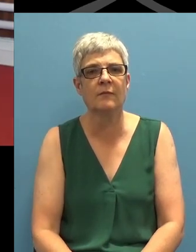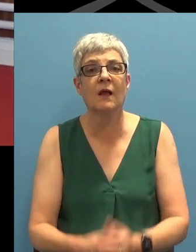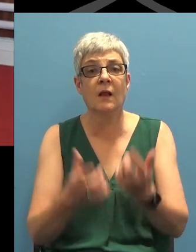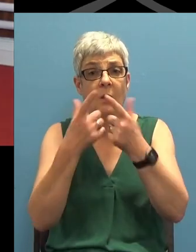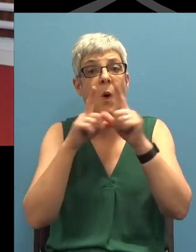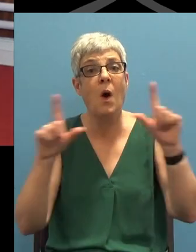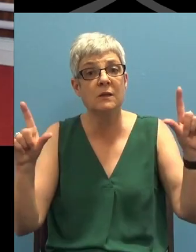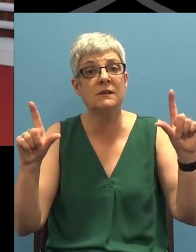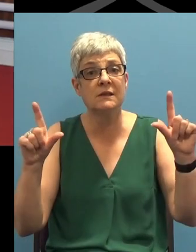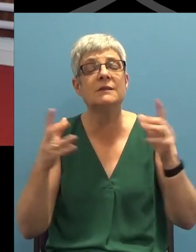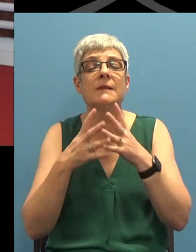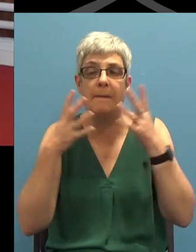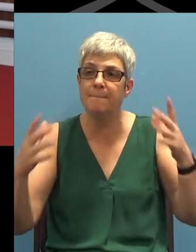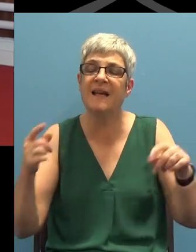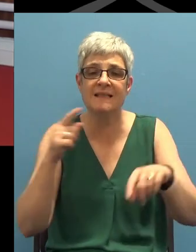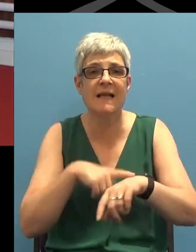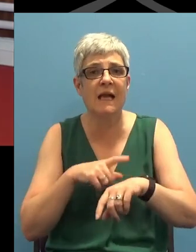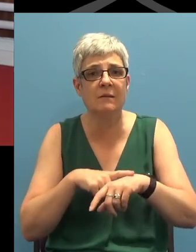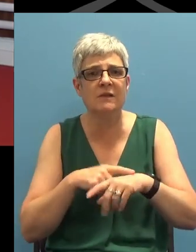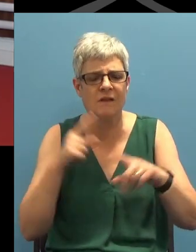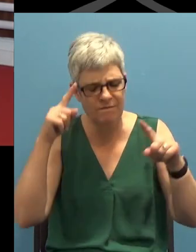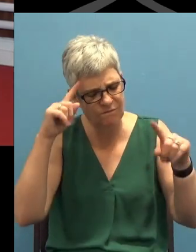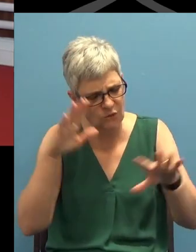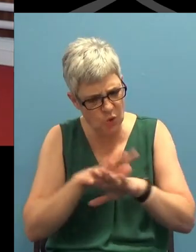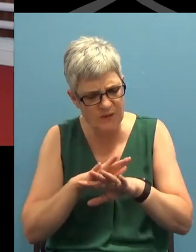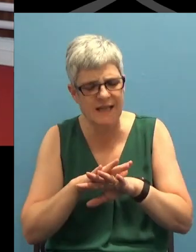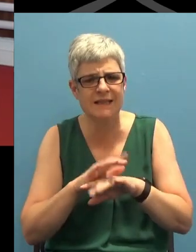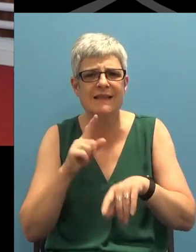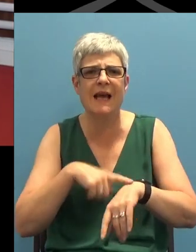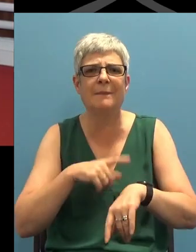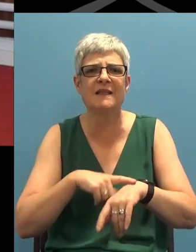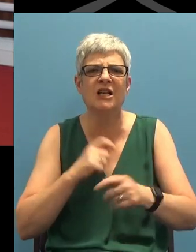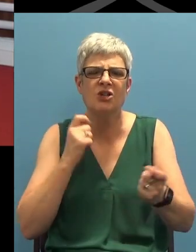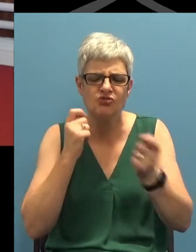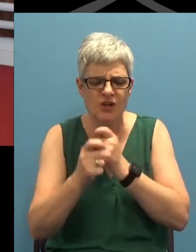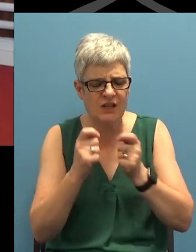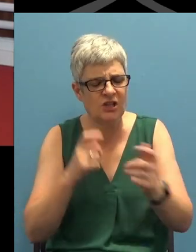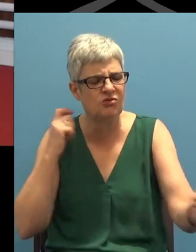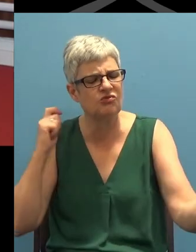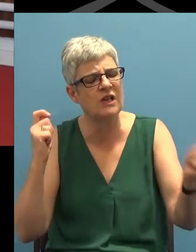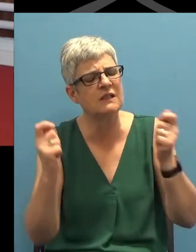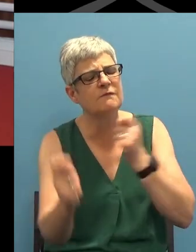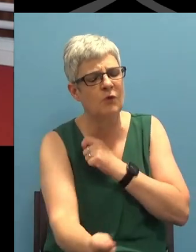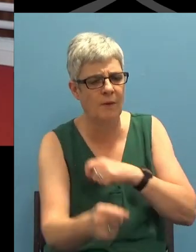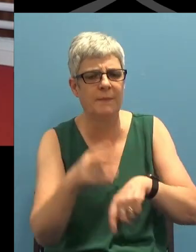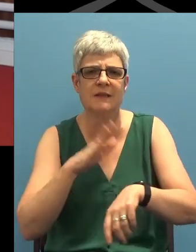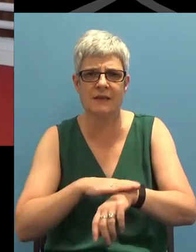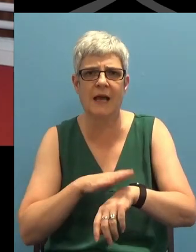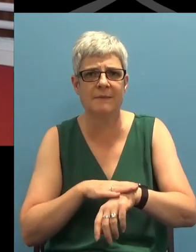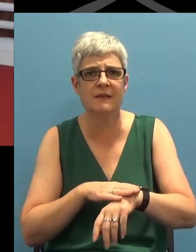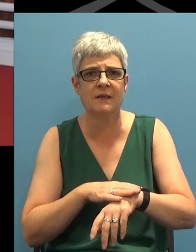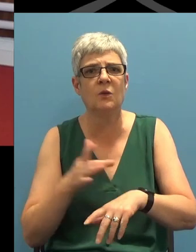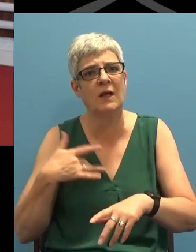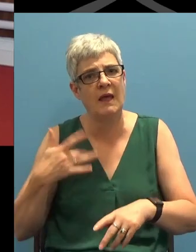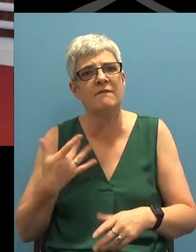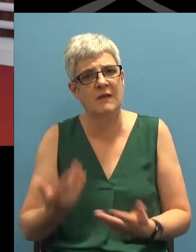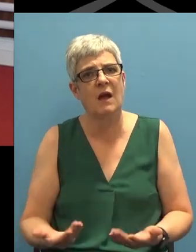Lord, these are big times. These are confusing times. These are changing and transforming times through which we're living.